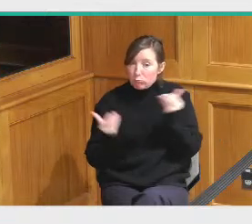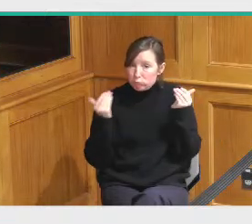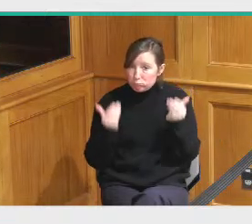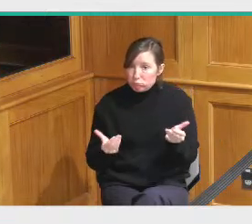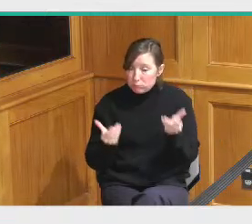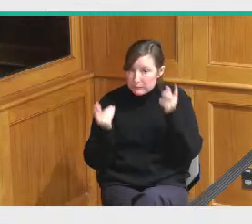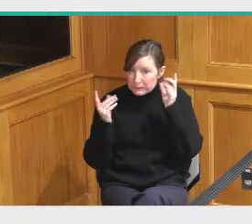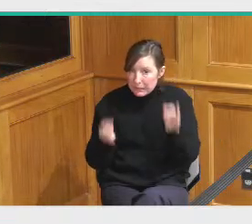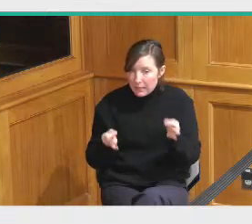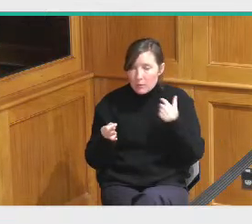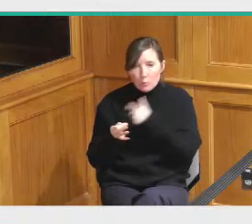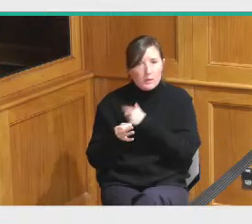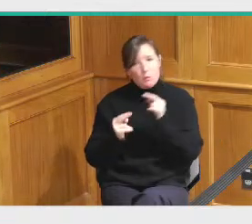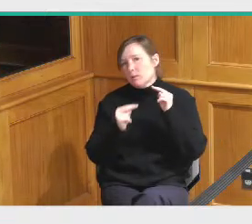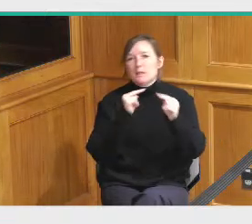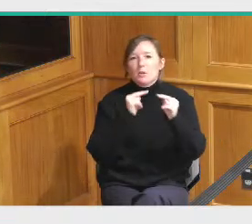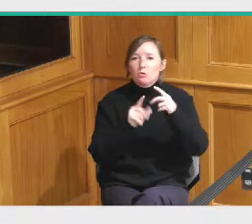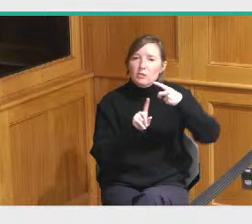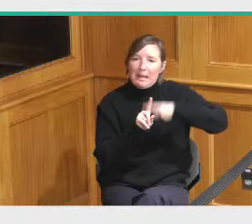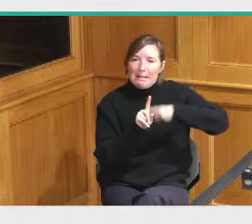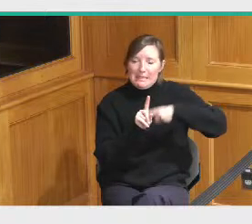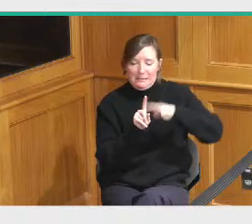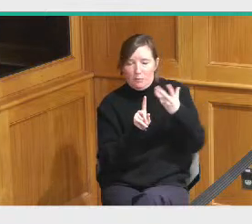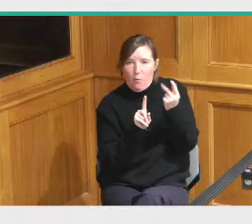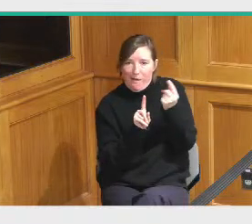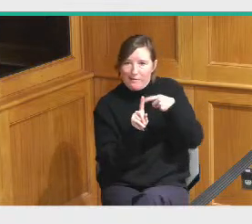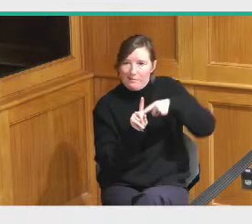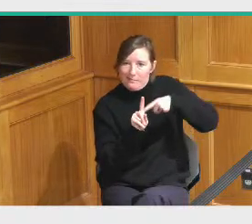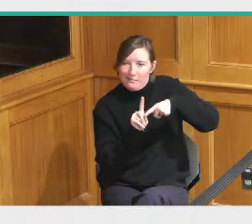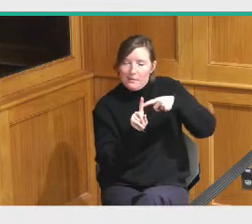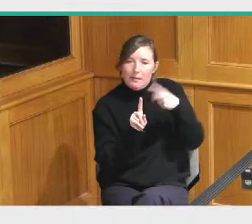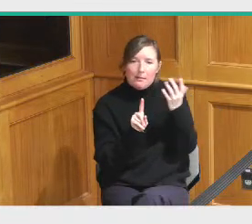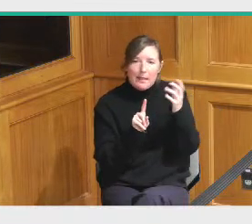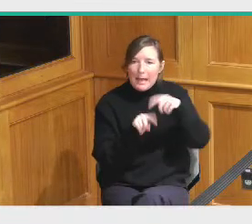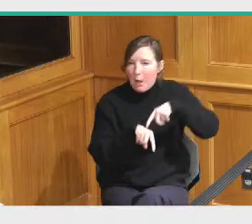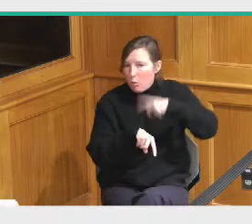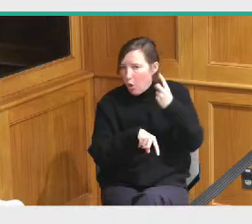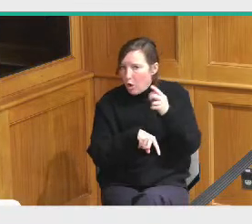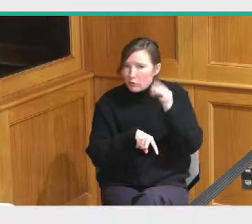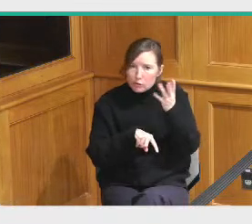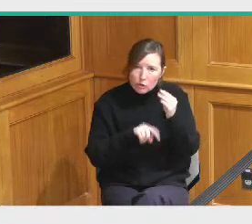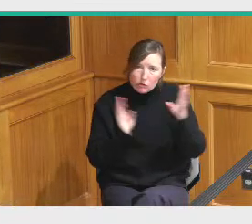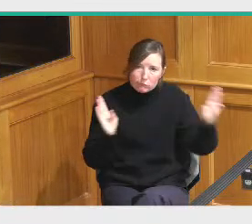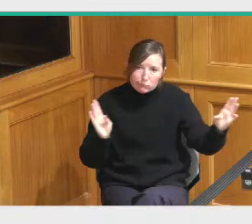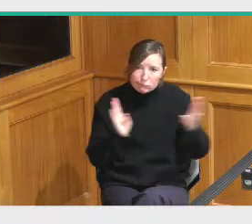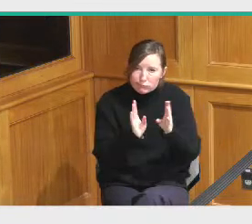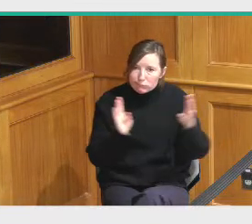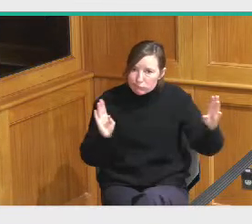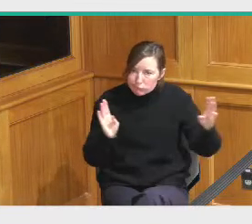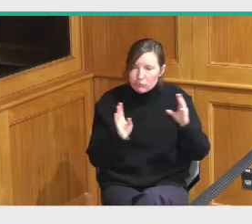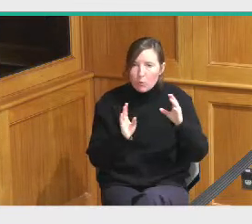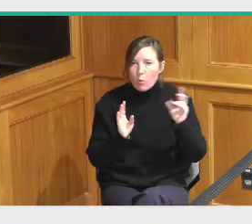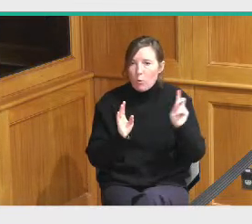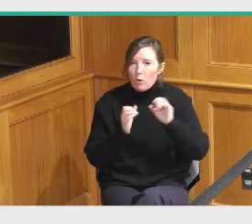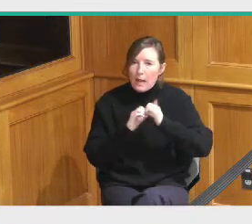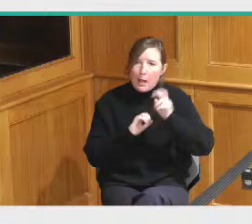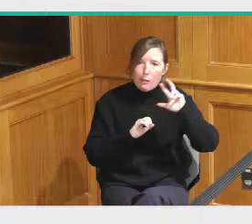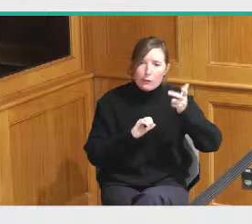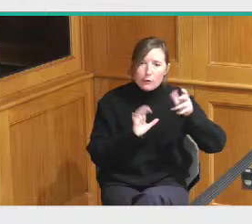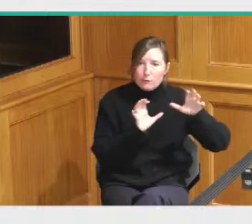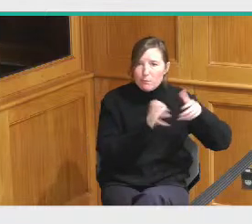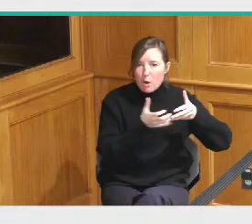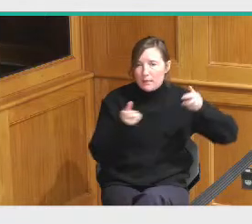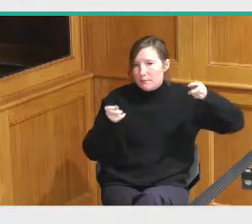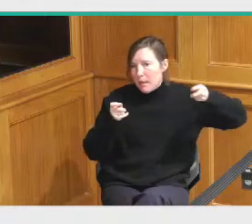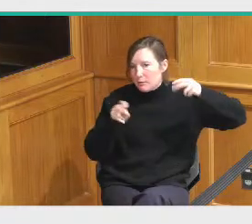negotiating a lease with the city, addressing issues such as the term, recognition of the county on site, third-party management,